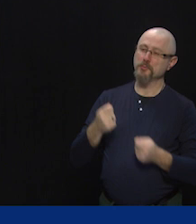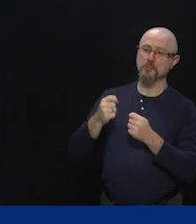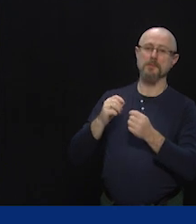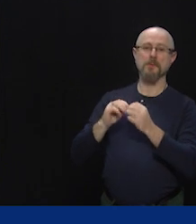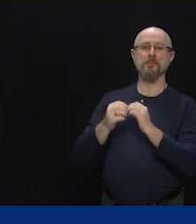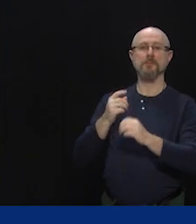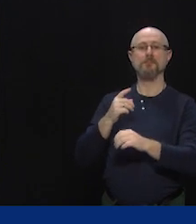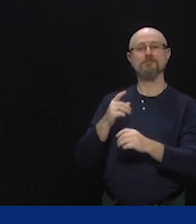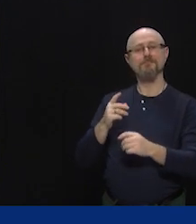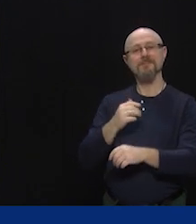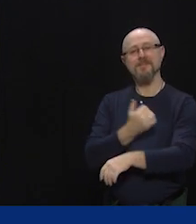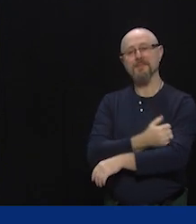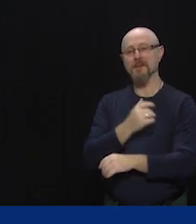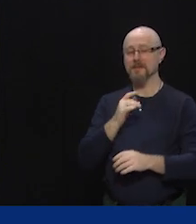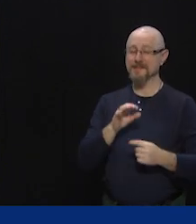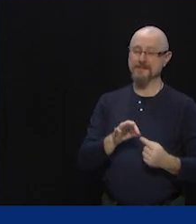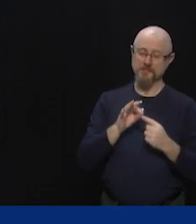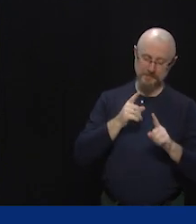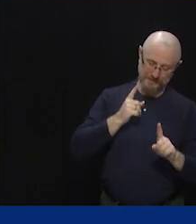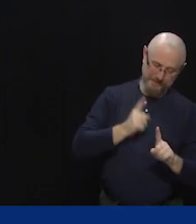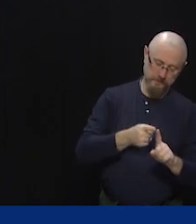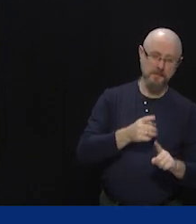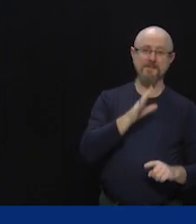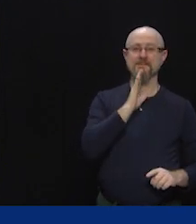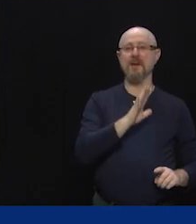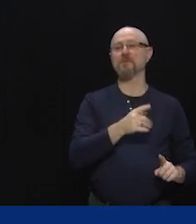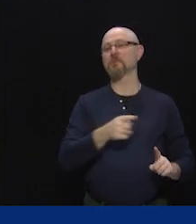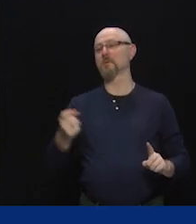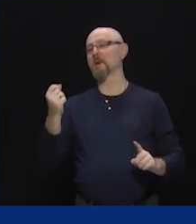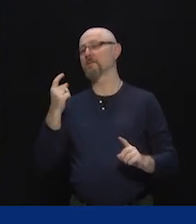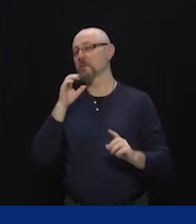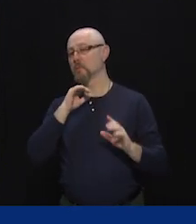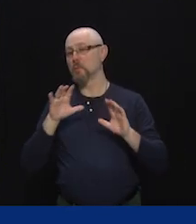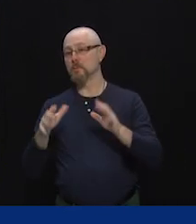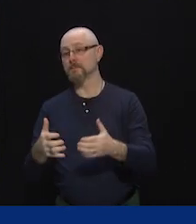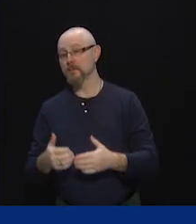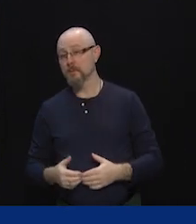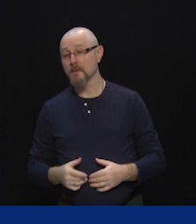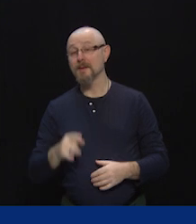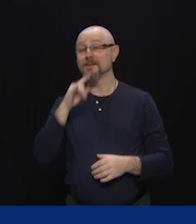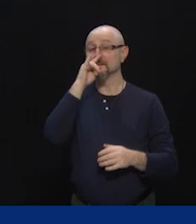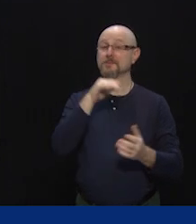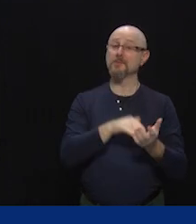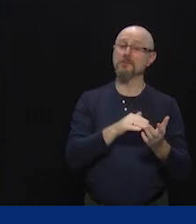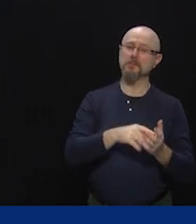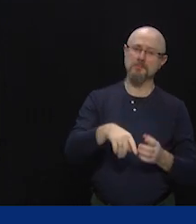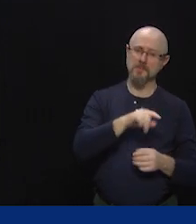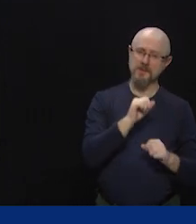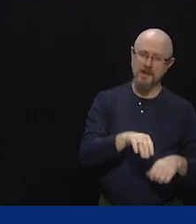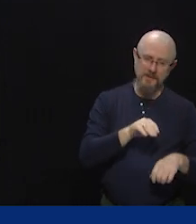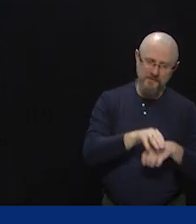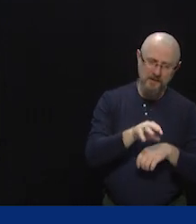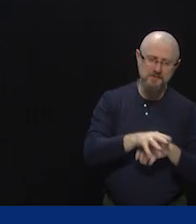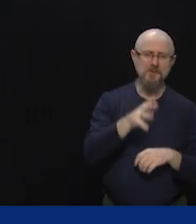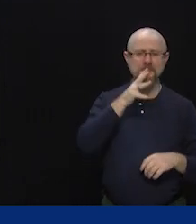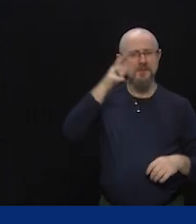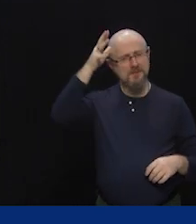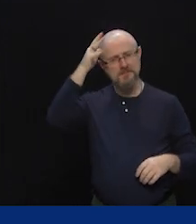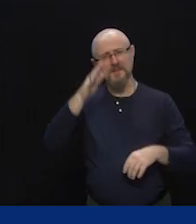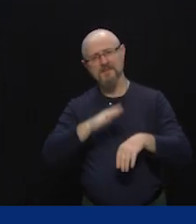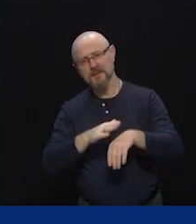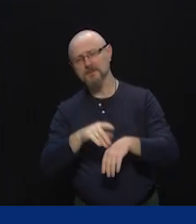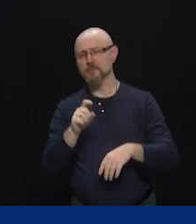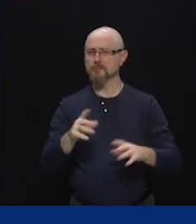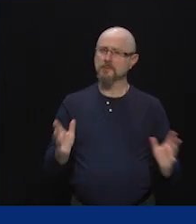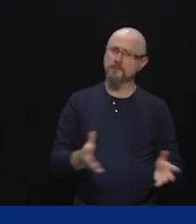5 to 11-year-old age group. And pediatricians can play a role in this, advising parents, and parents can play a role